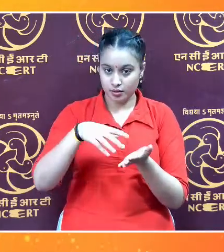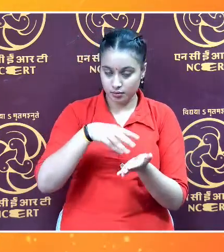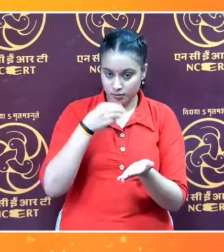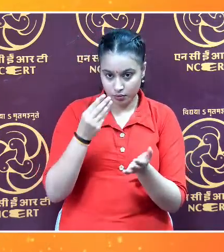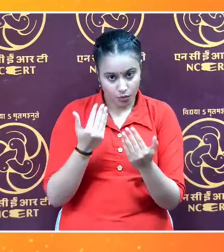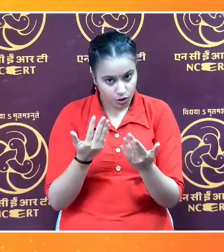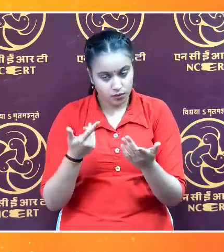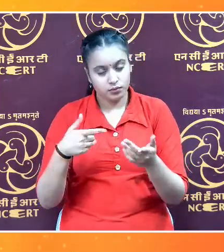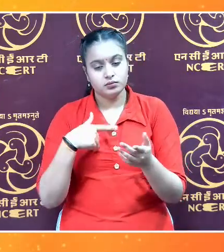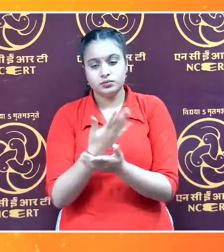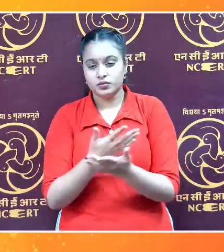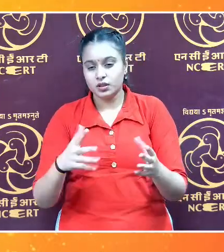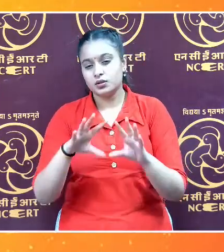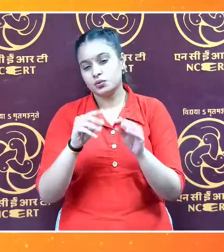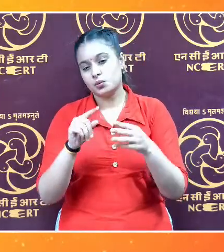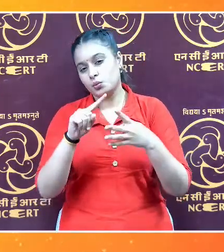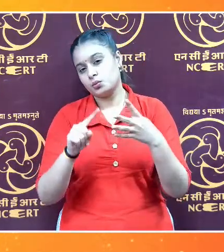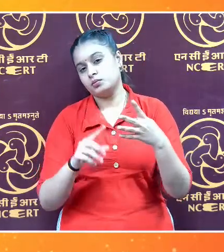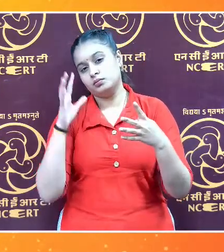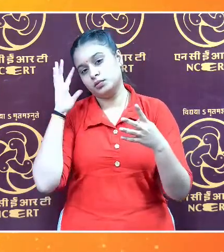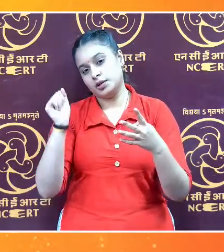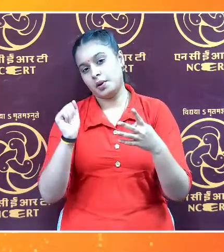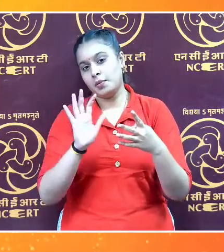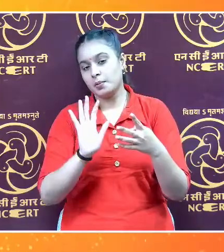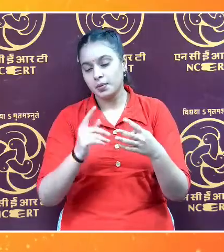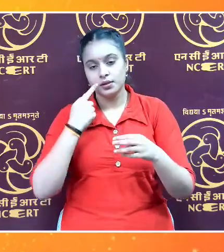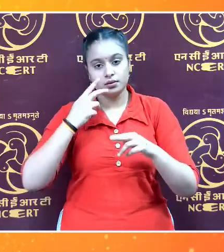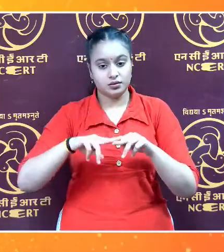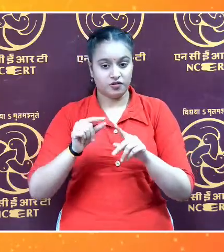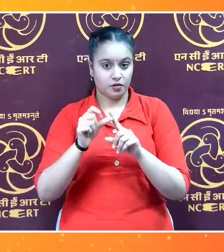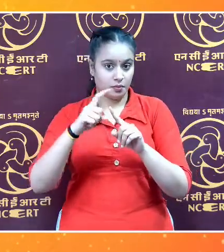these are the things which one should keep in mind when taking care of the